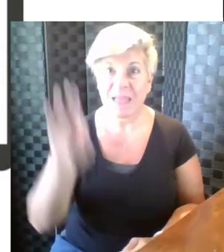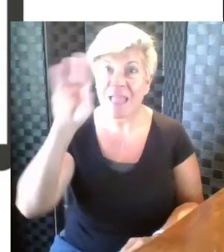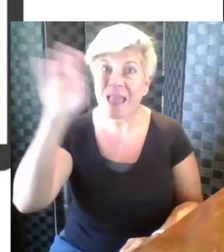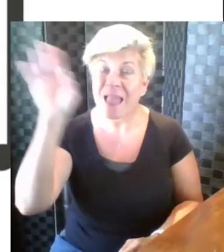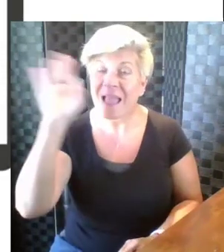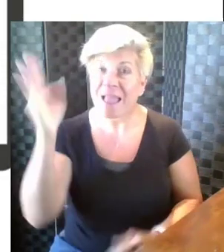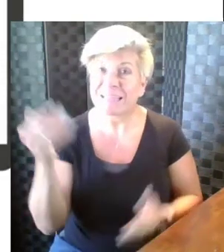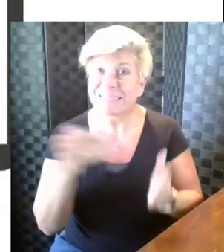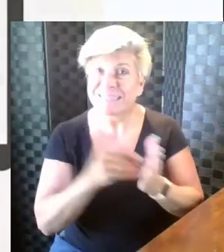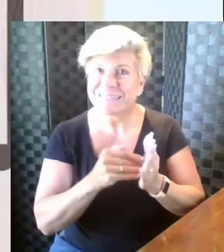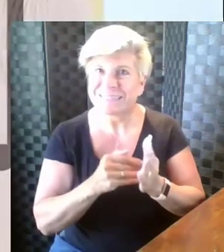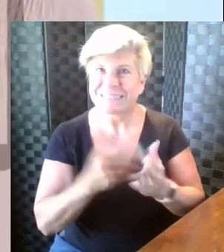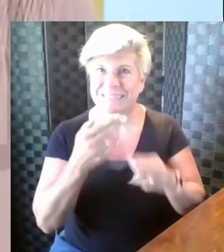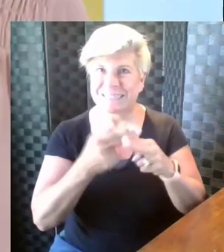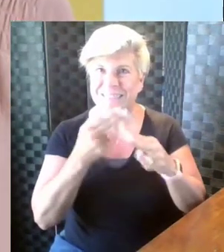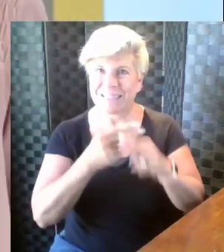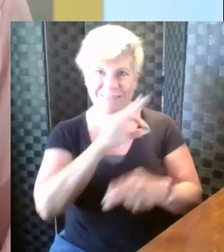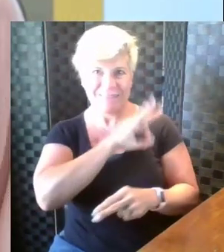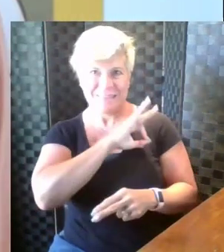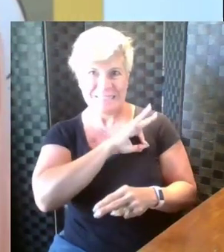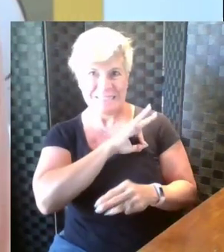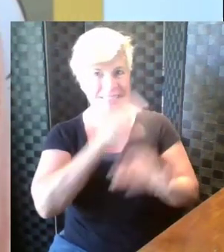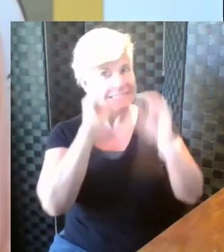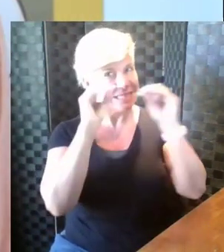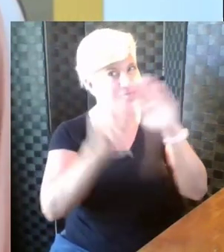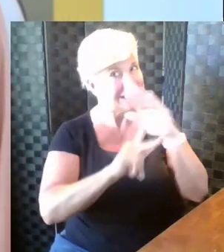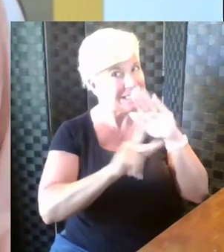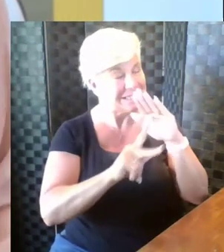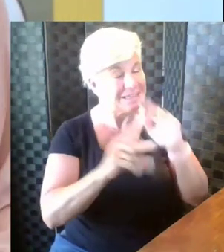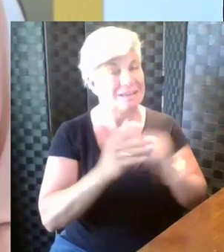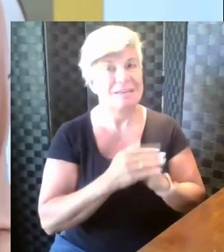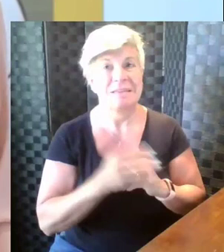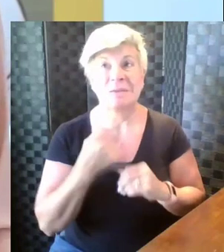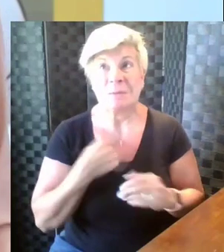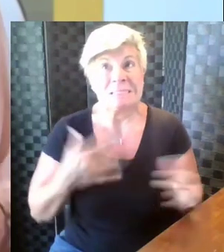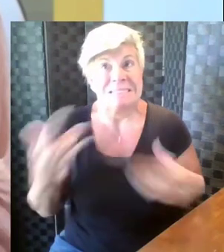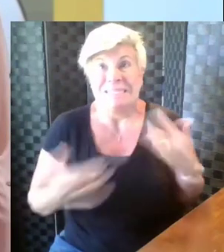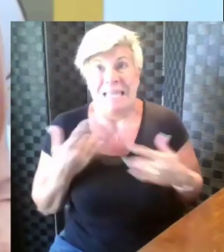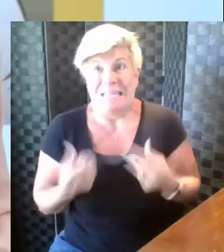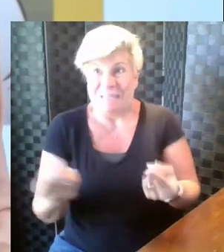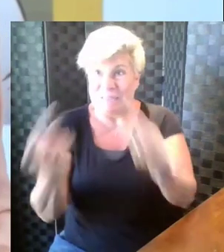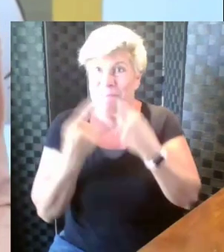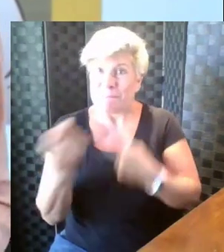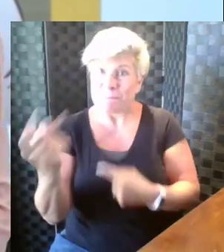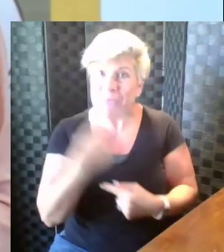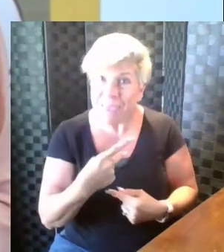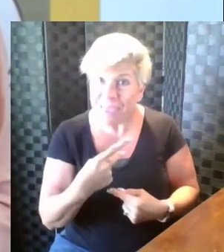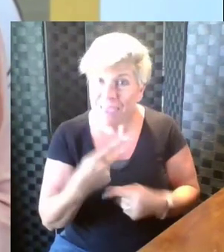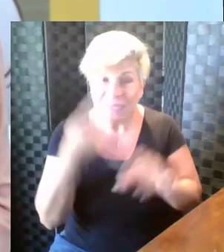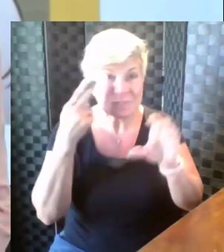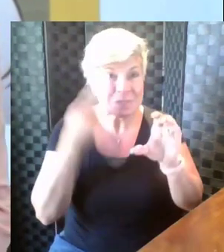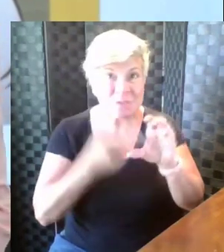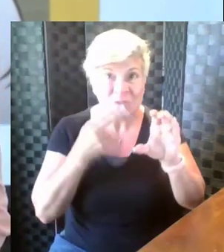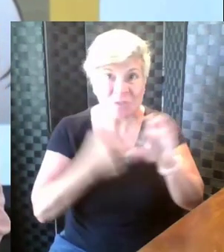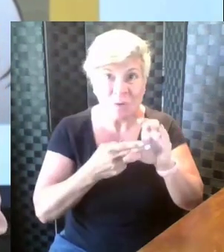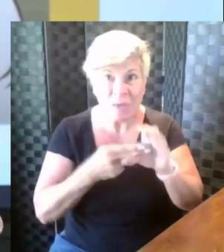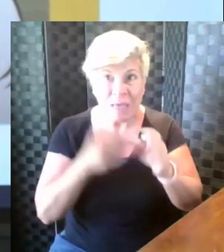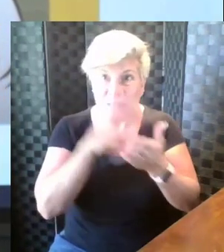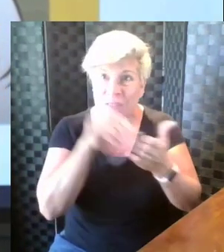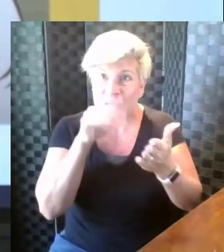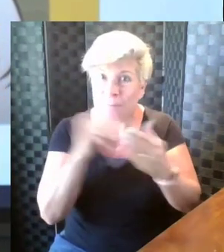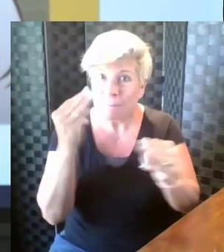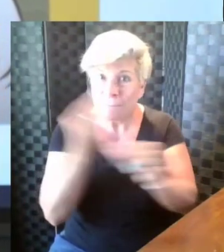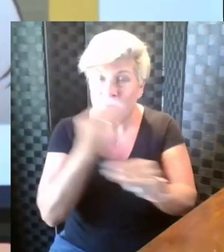Hello again. My name is Mrs. Fithian and I'm a kindergarten teacher at Hebron Elementary. I'm so pumped that you came back to join me as we continue on our math